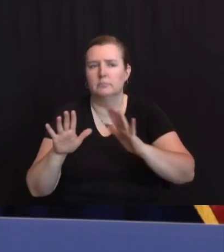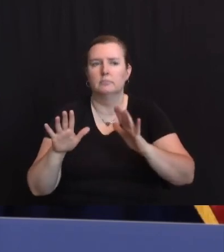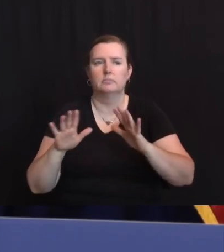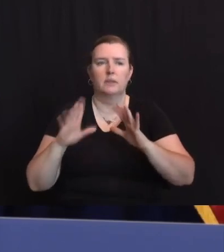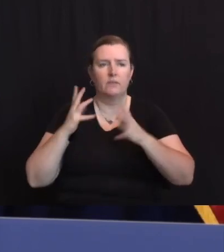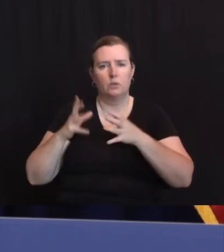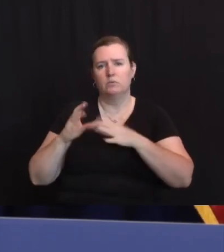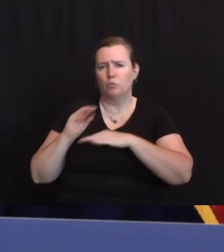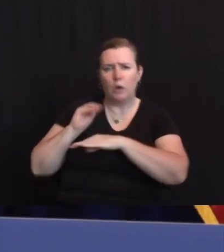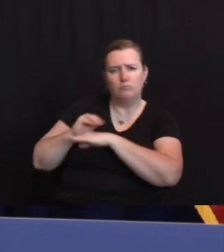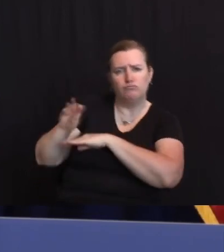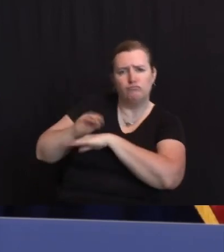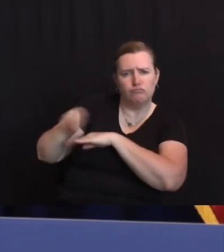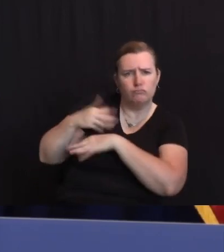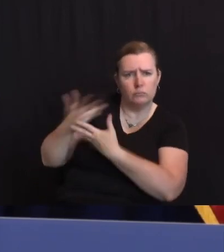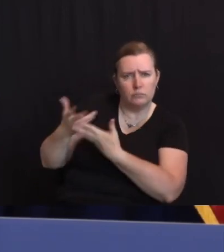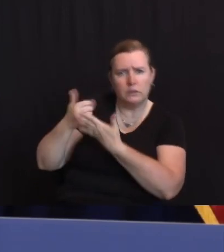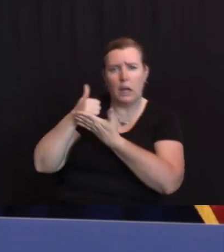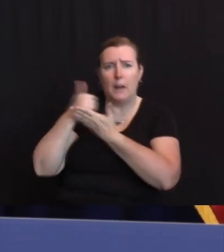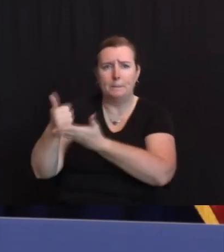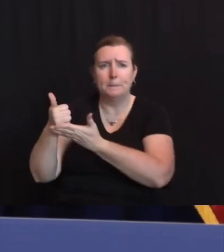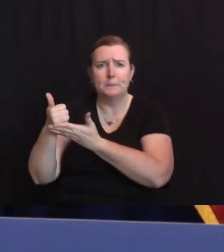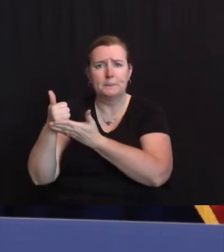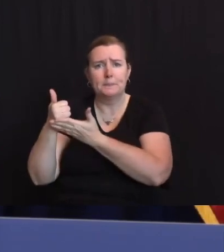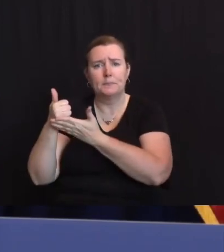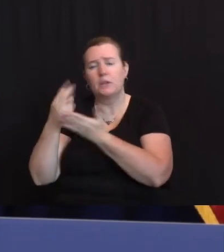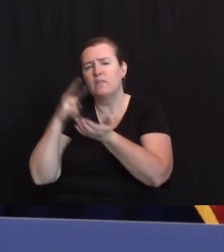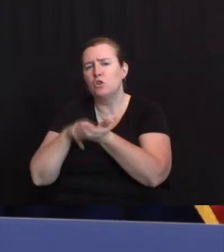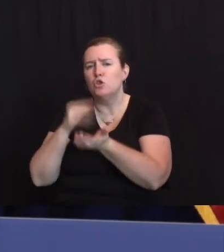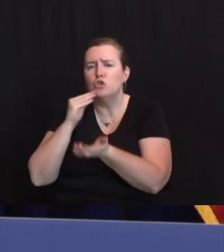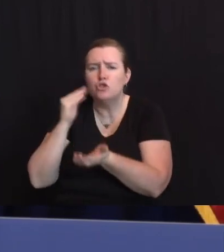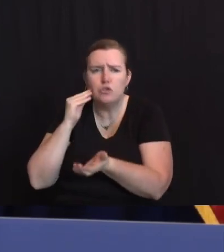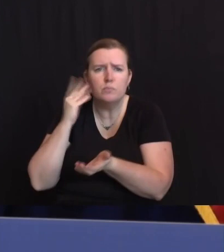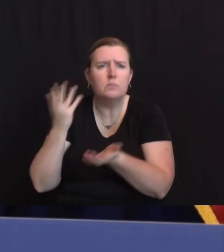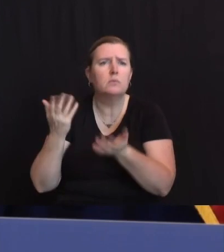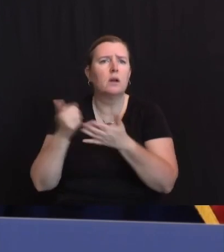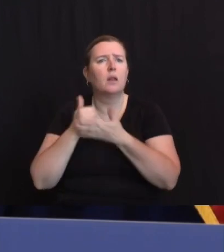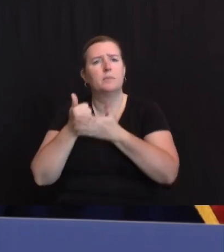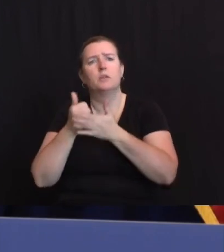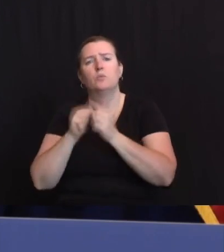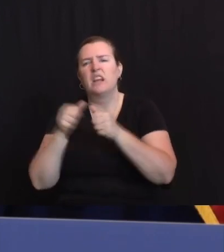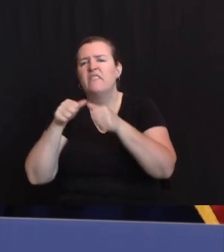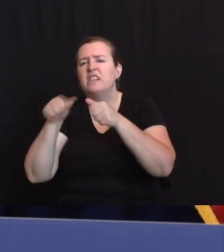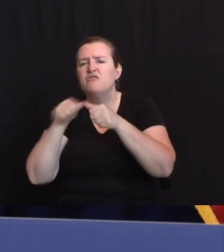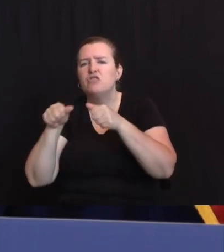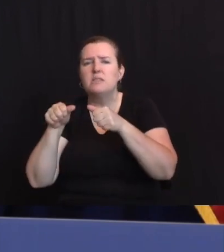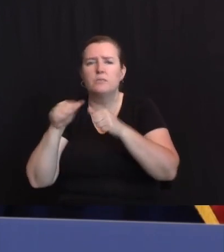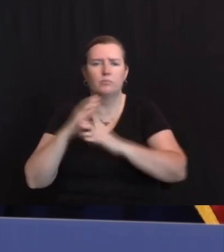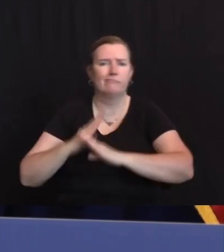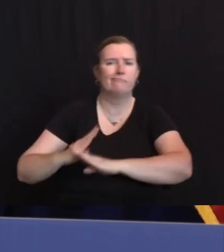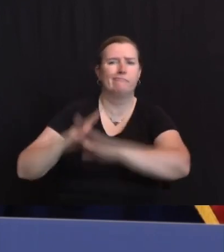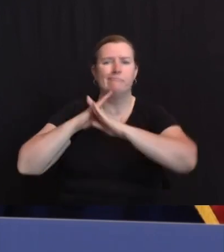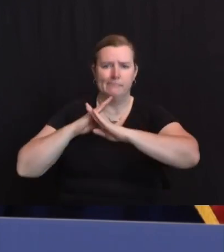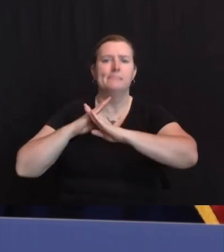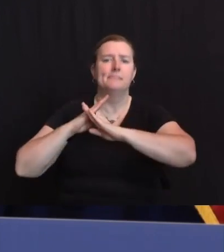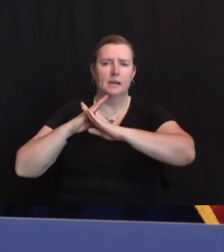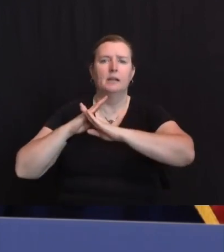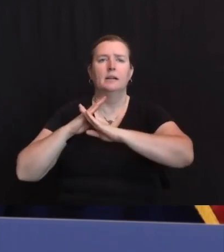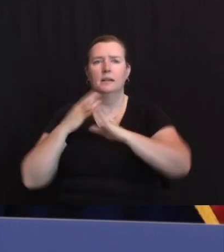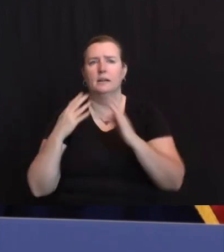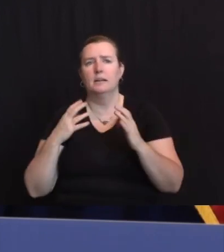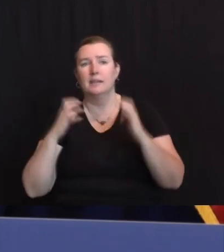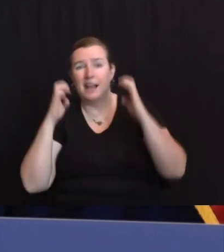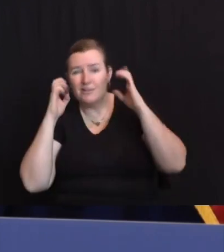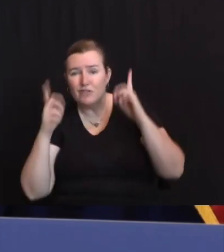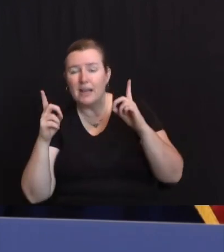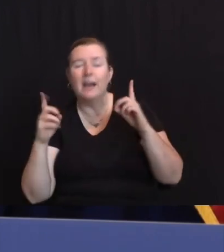long-term care facilities, particularly with infection prevention, and it will also be responsible for education and training.